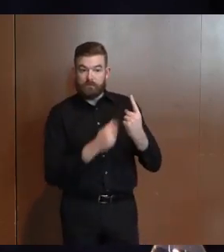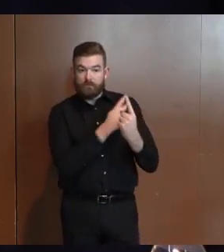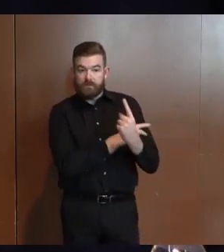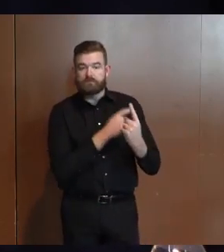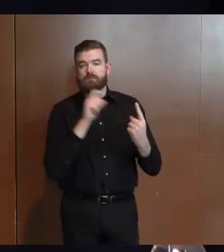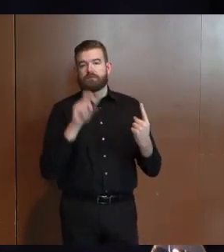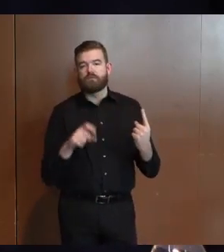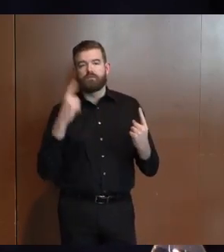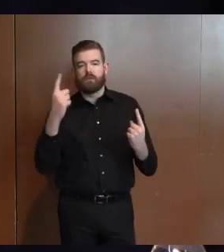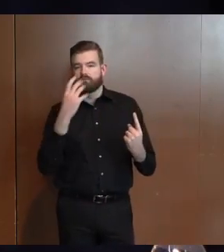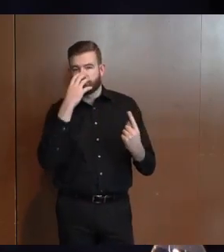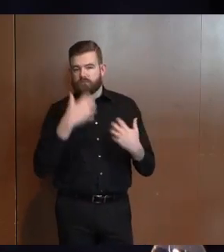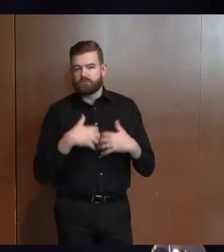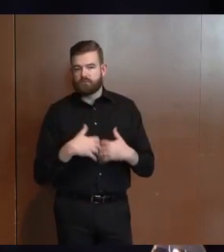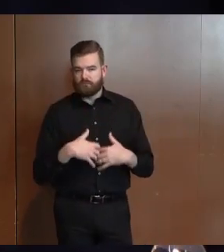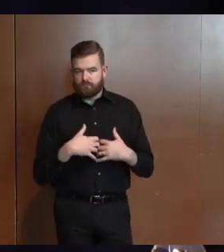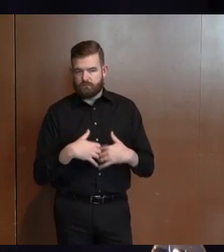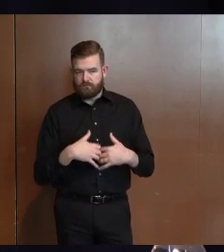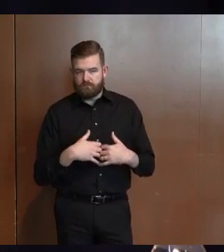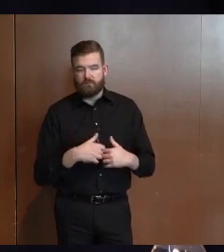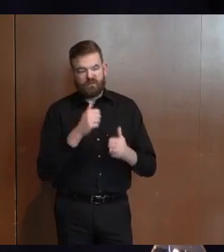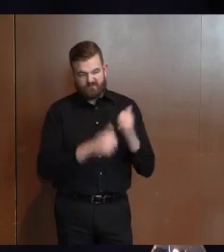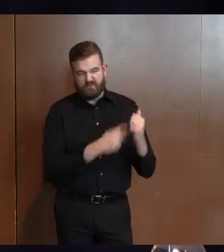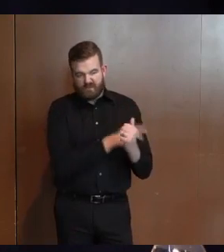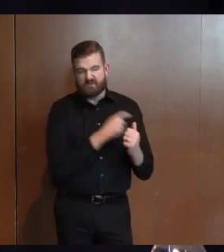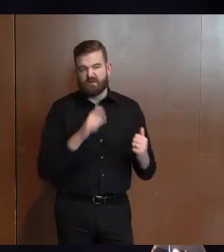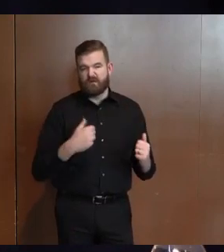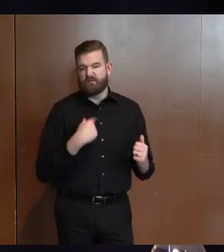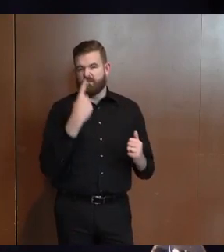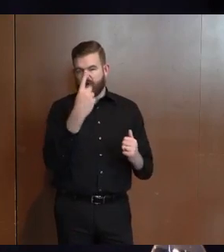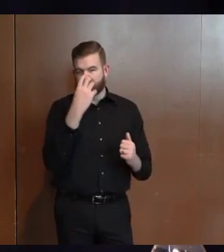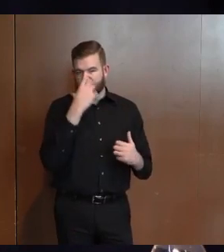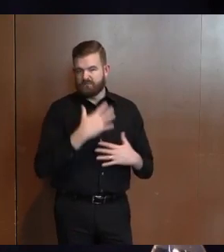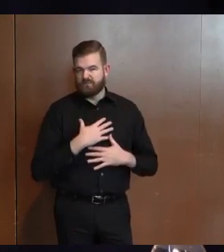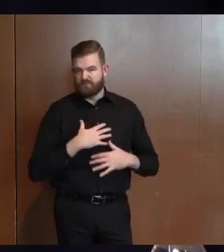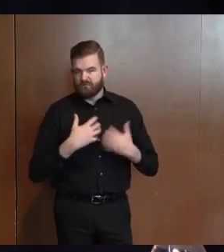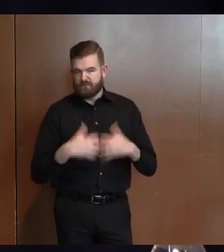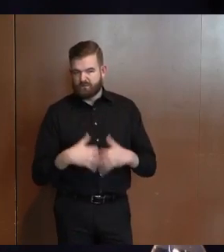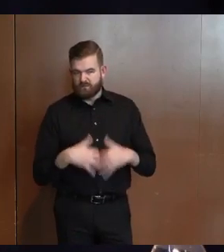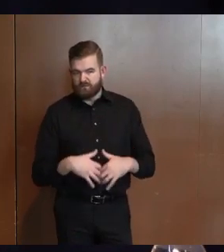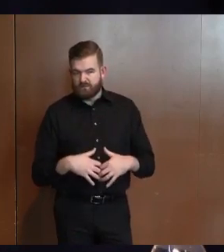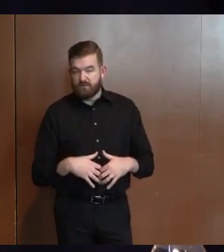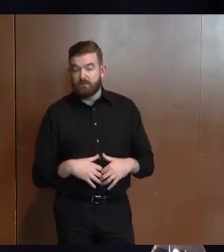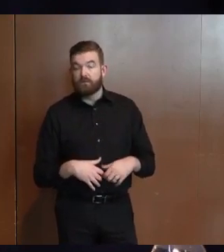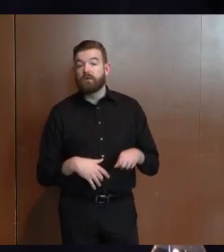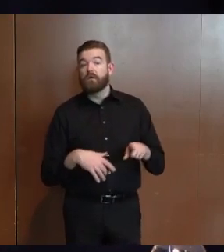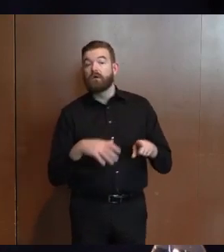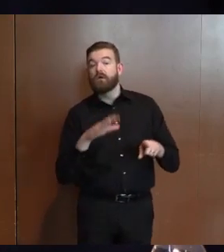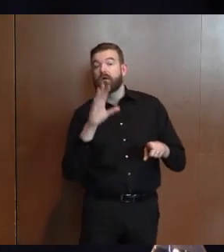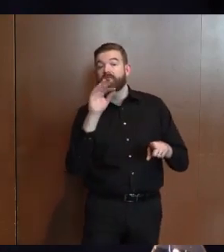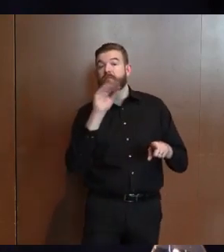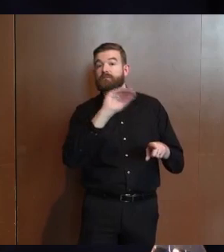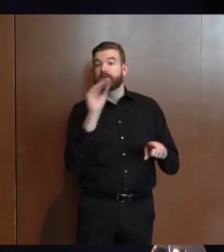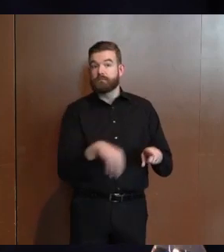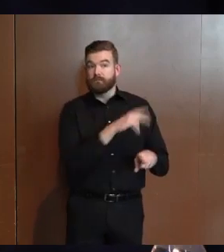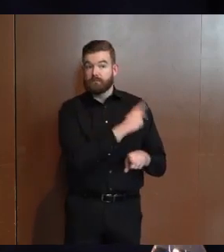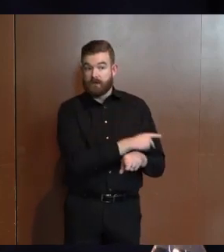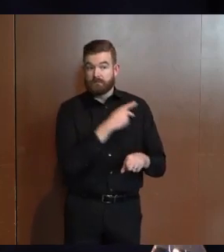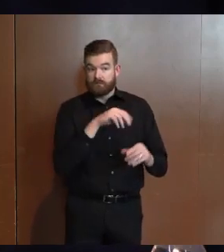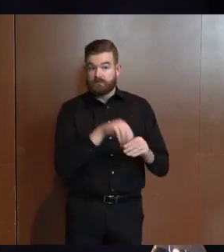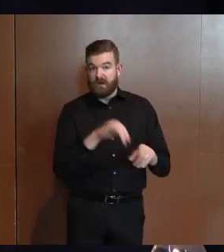in. Right now, we're seeing that half of the patients in ICU are going on ventilators, but